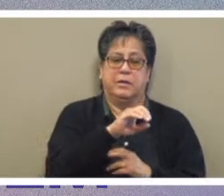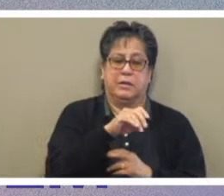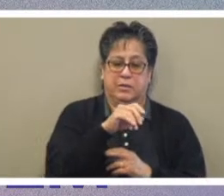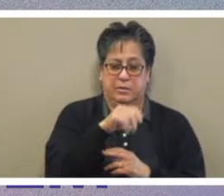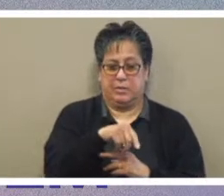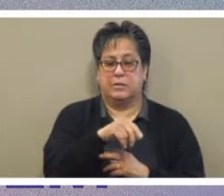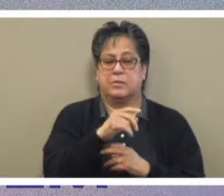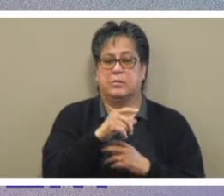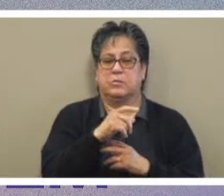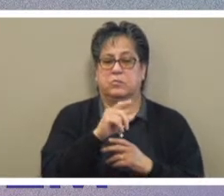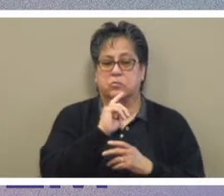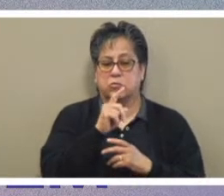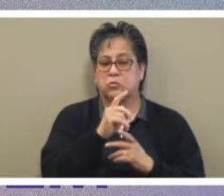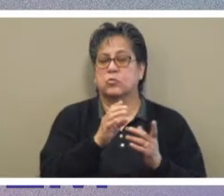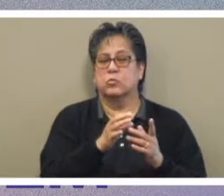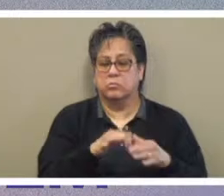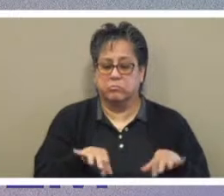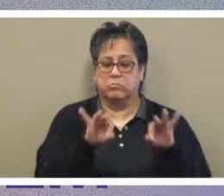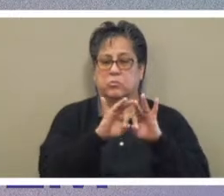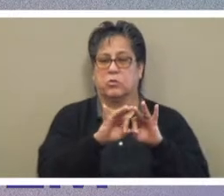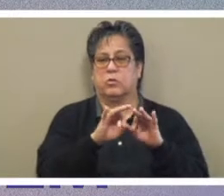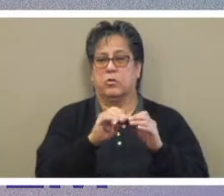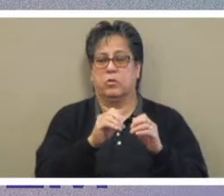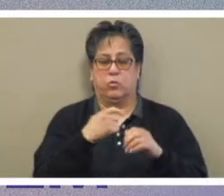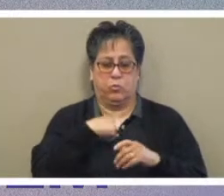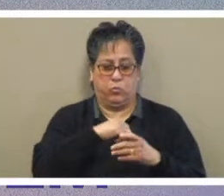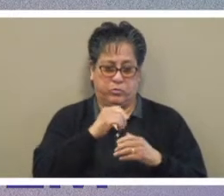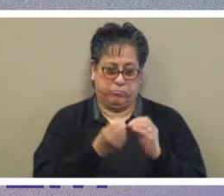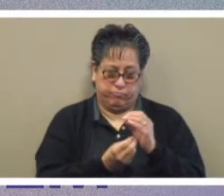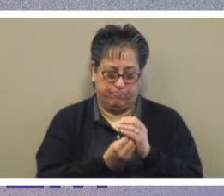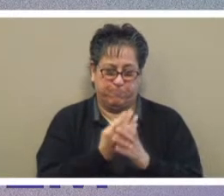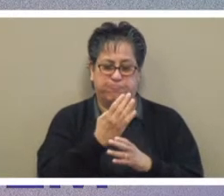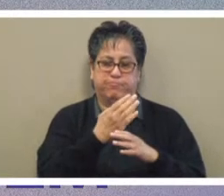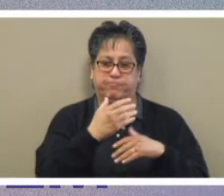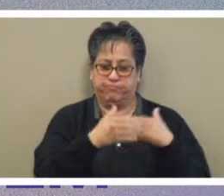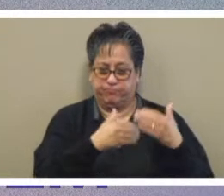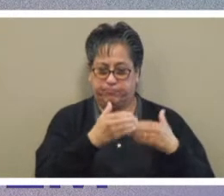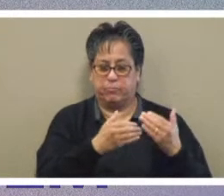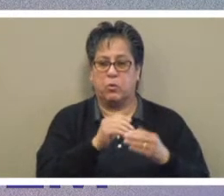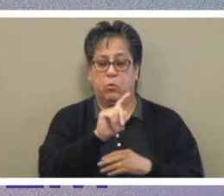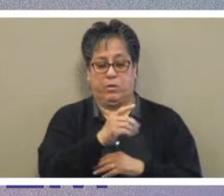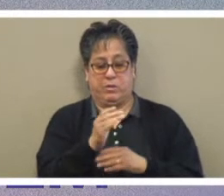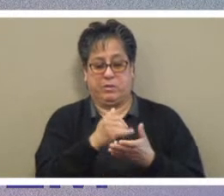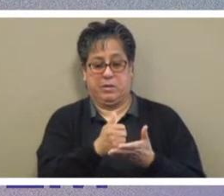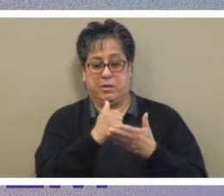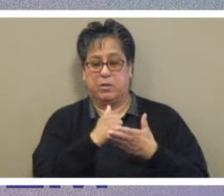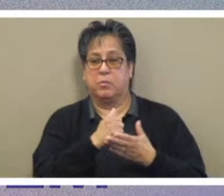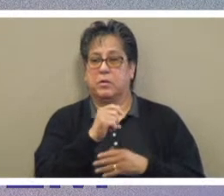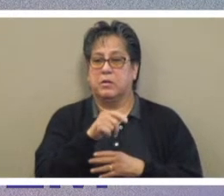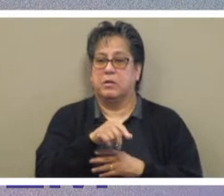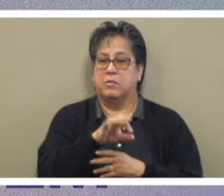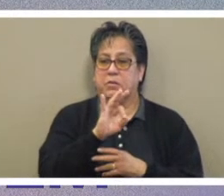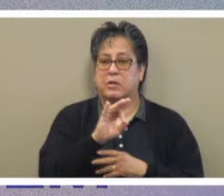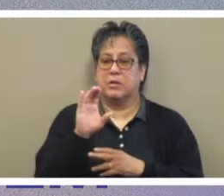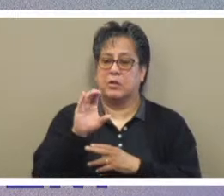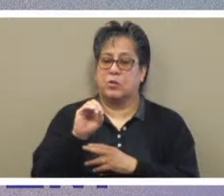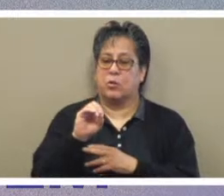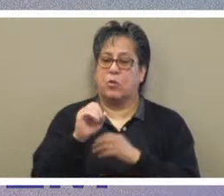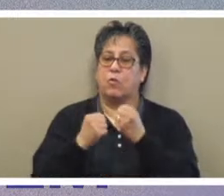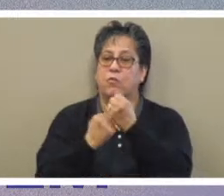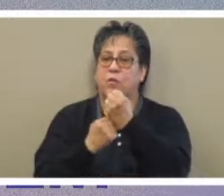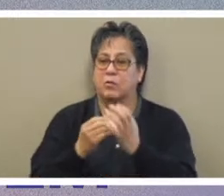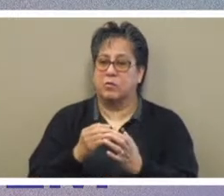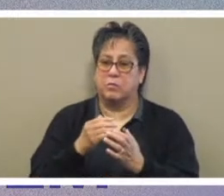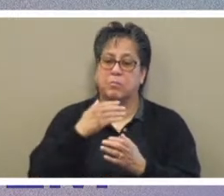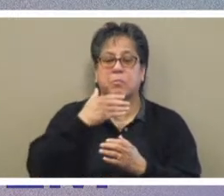has been instrumental through our formative stage. One of the things they've helped me do is actually find a co-founder that is much